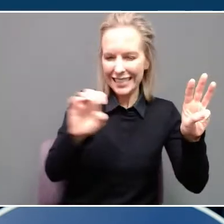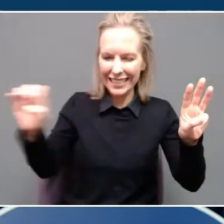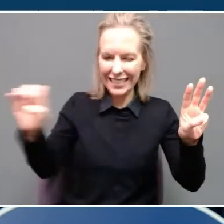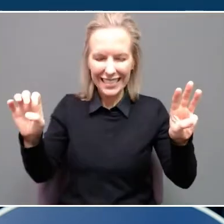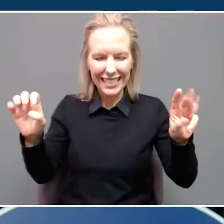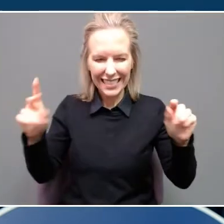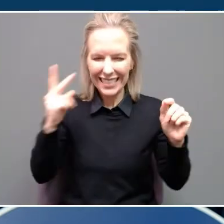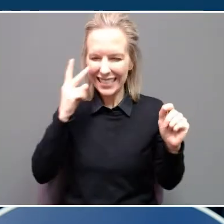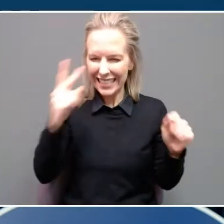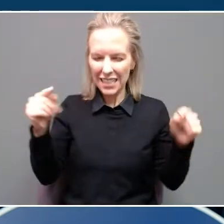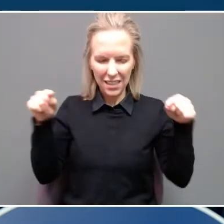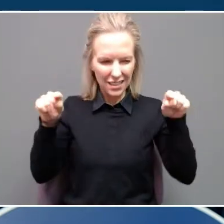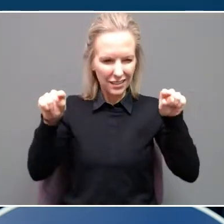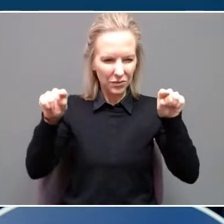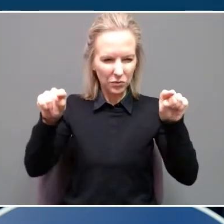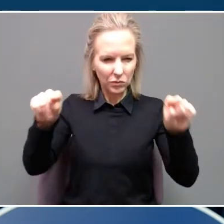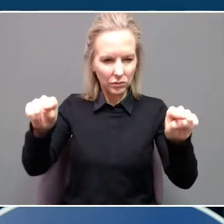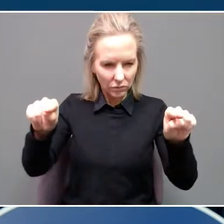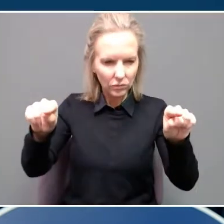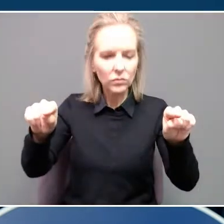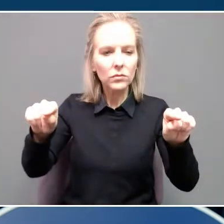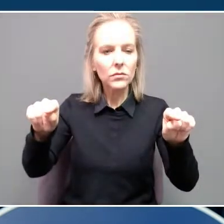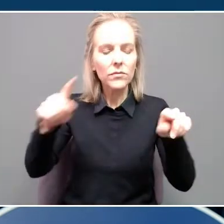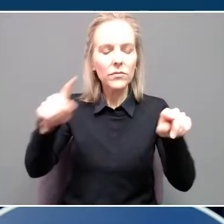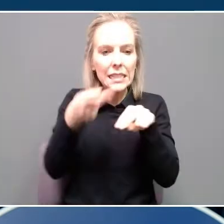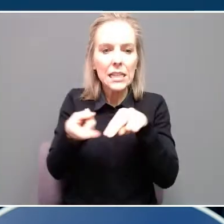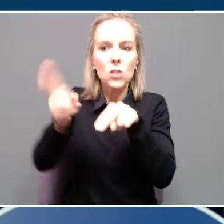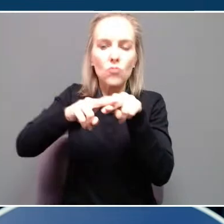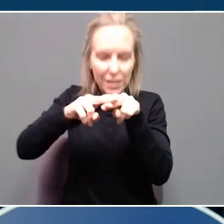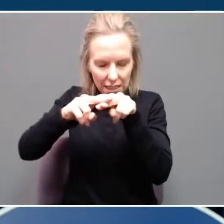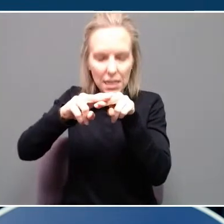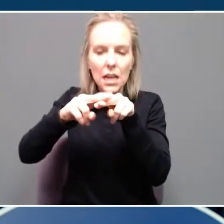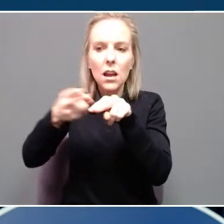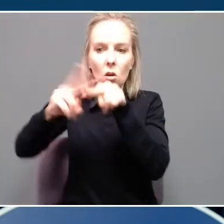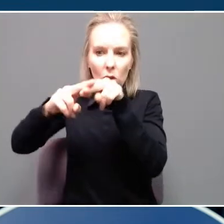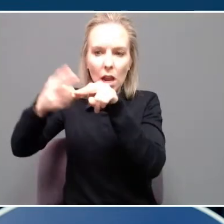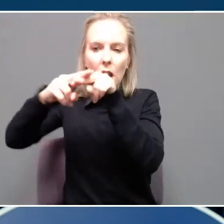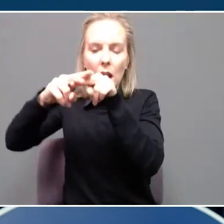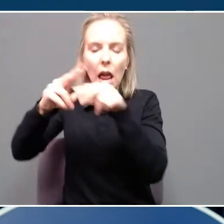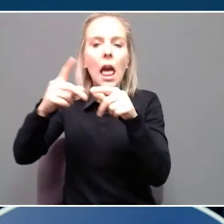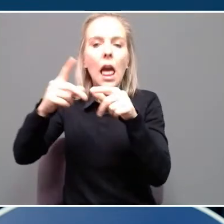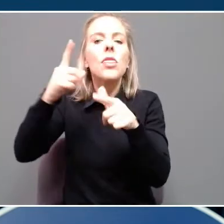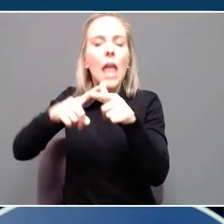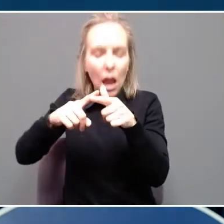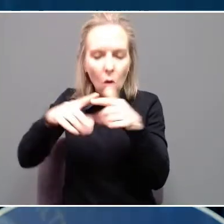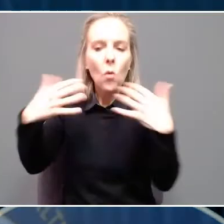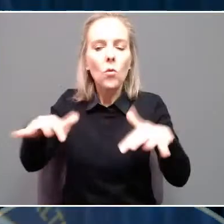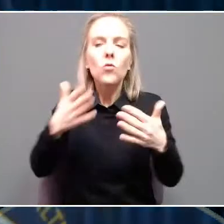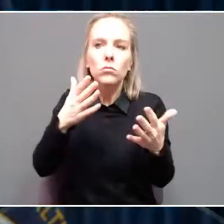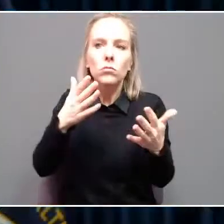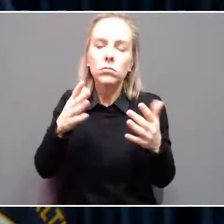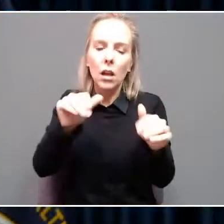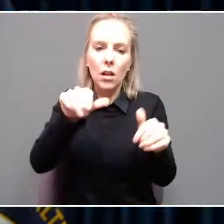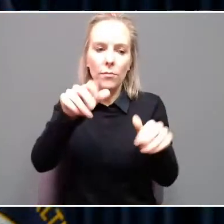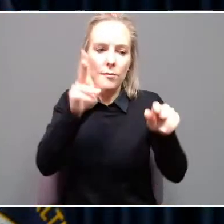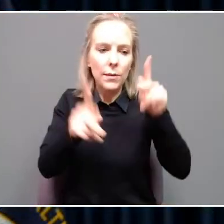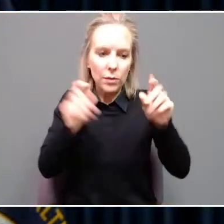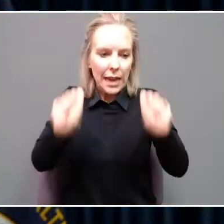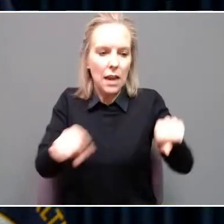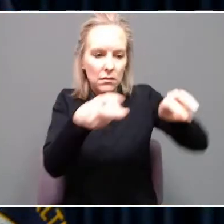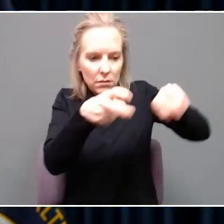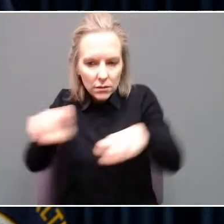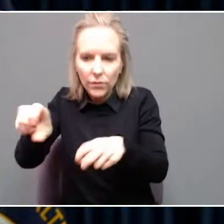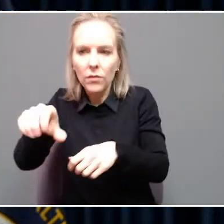see the increase and then ultimately people finding other options. 249